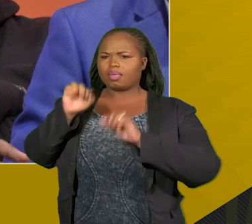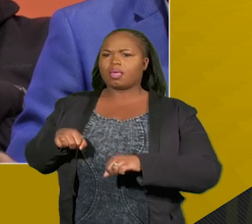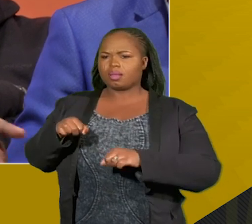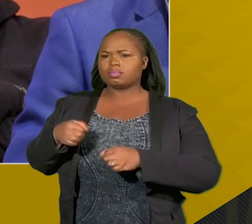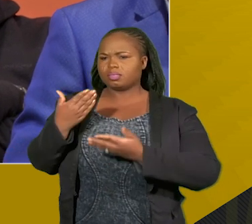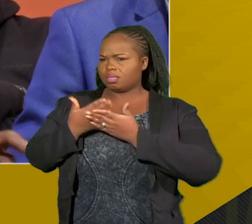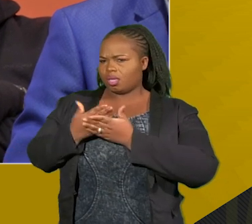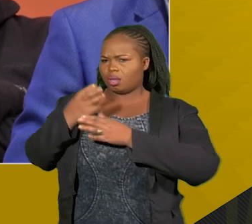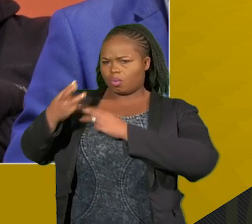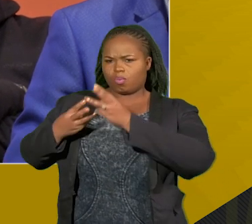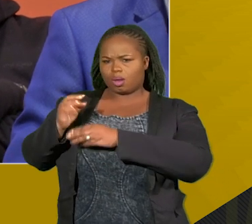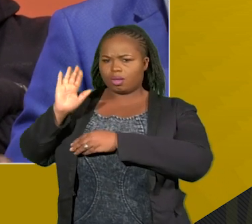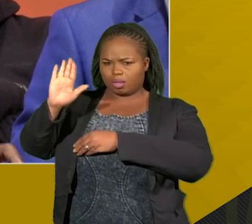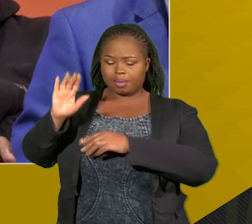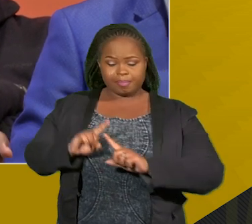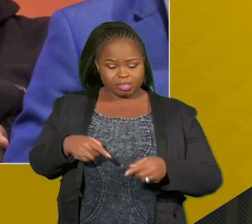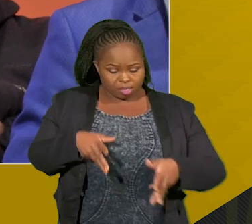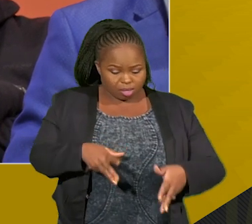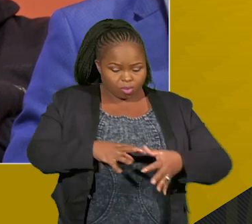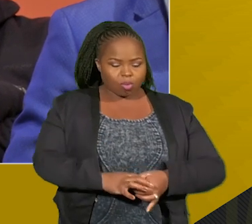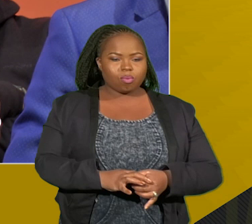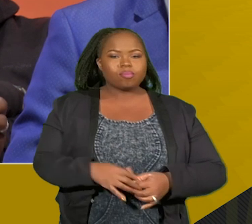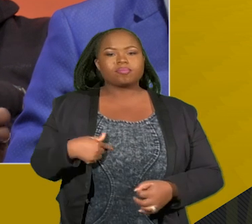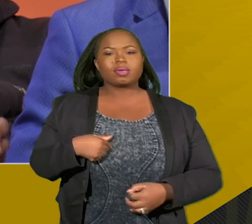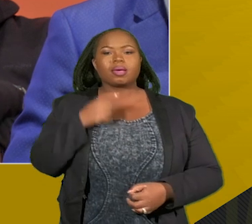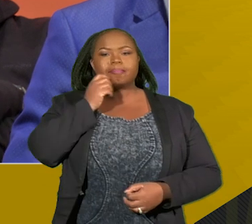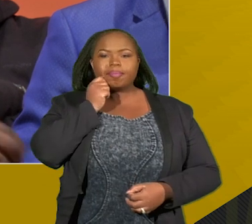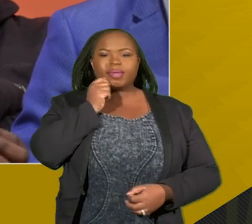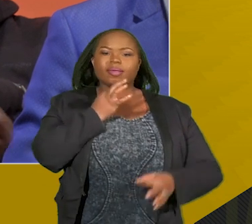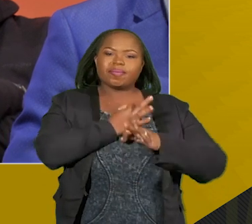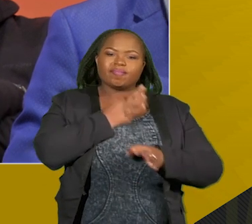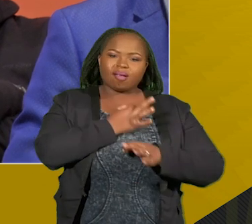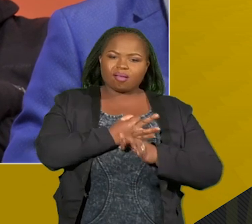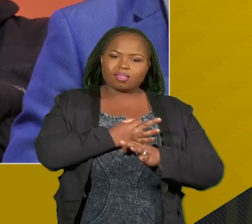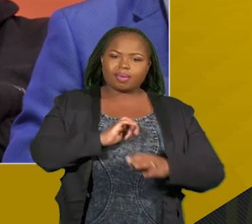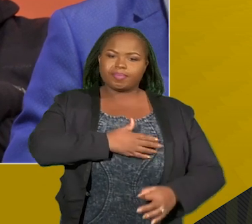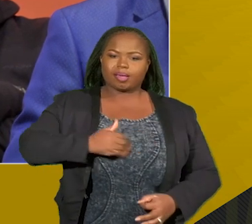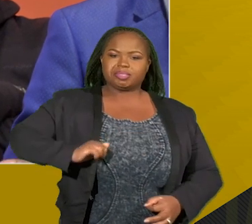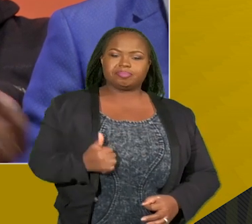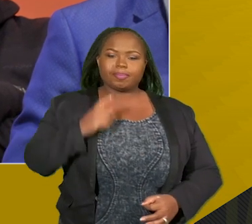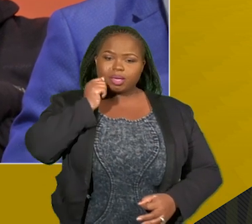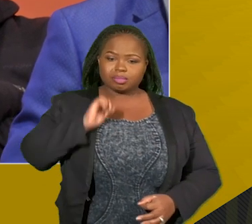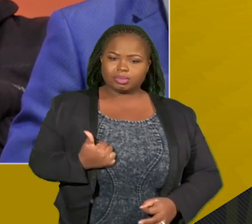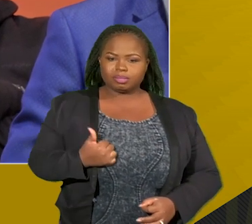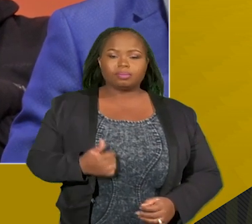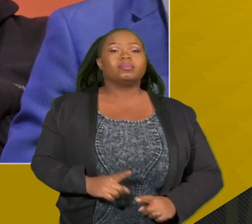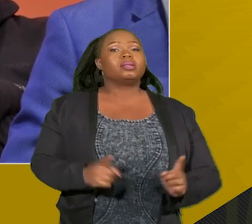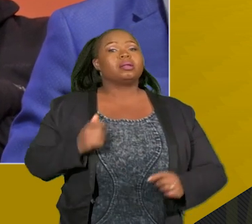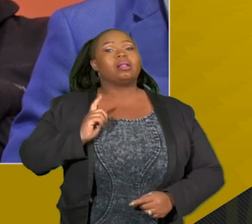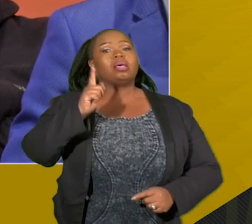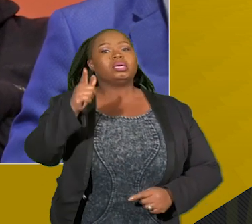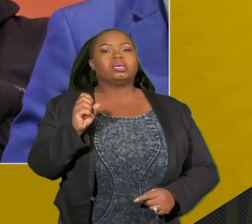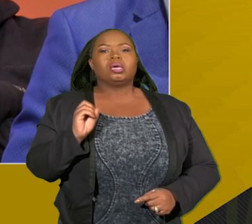Is the authority of a father and a husband. But makufika ama situations afana nokuthi ngilahlekelwa umsebenzi ubu